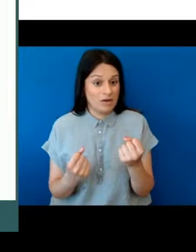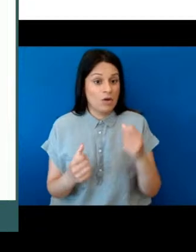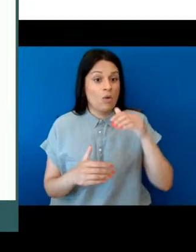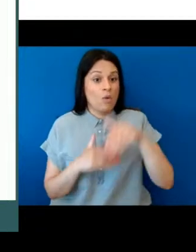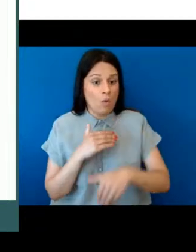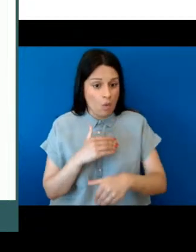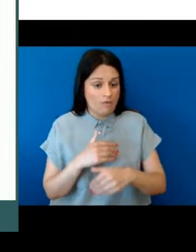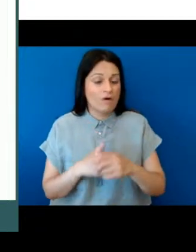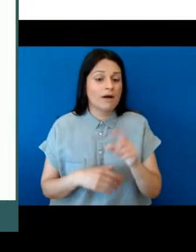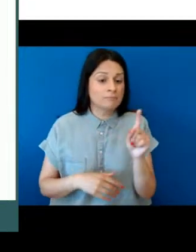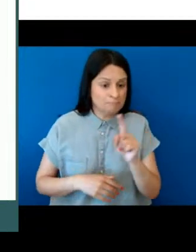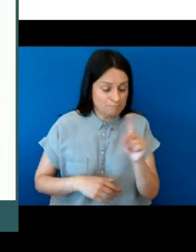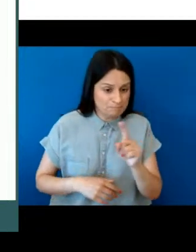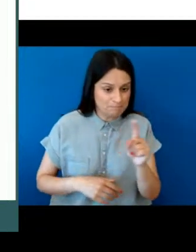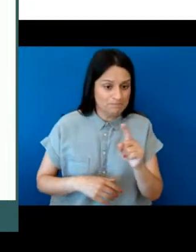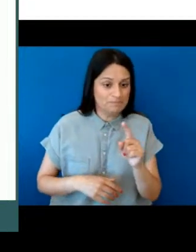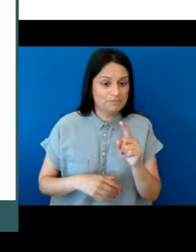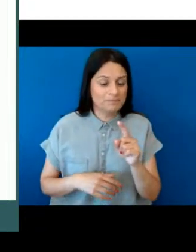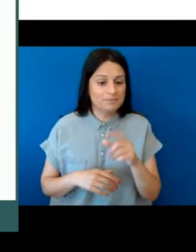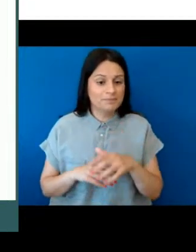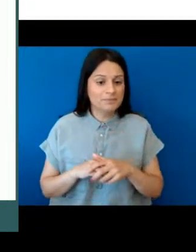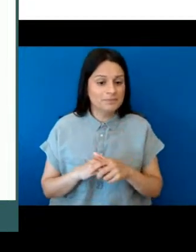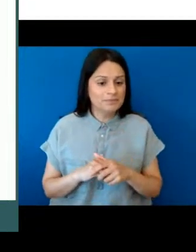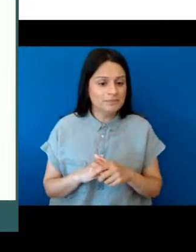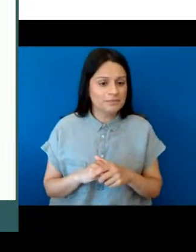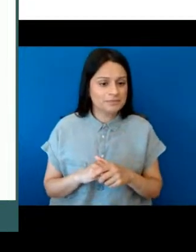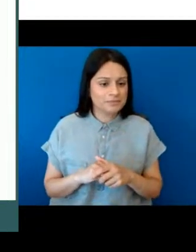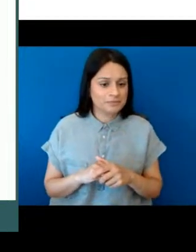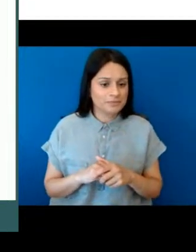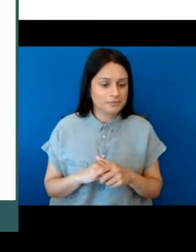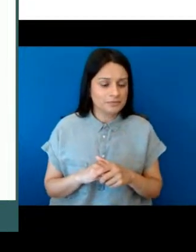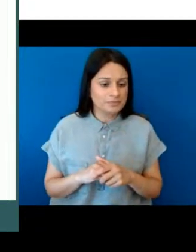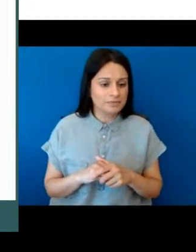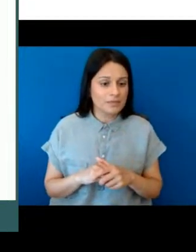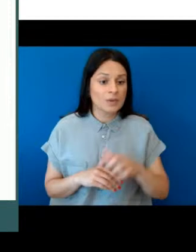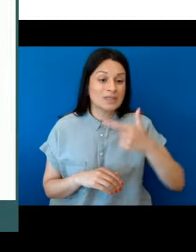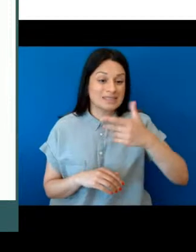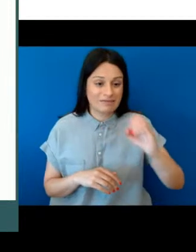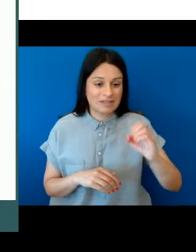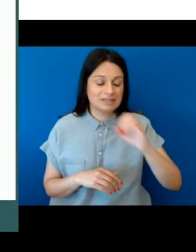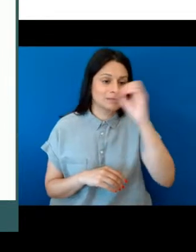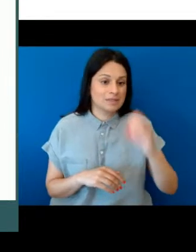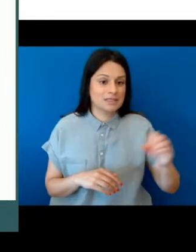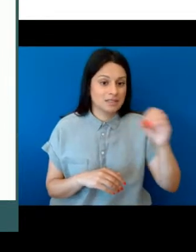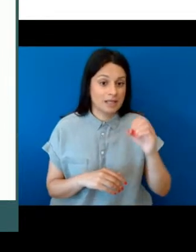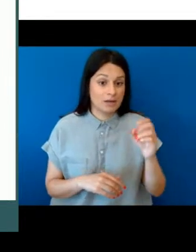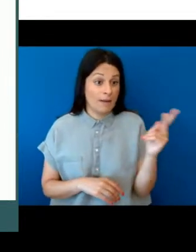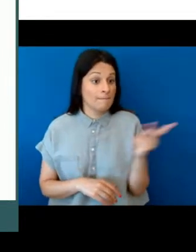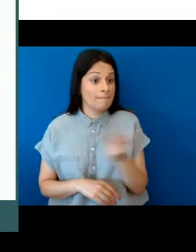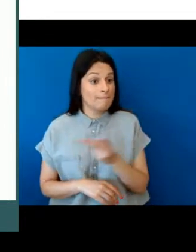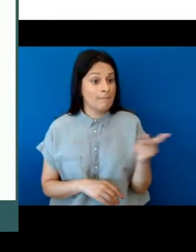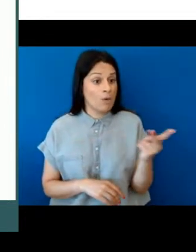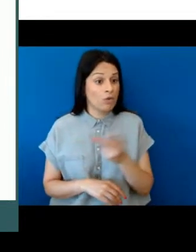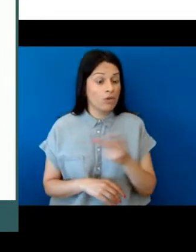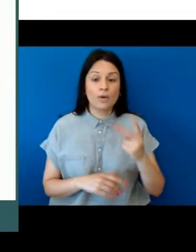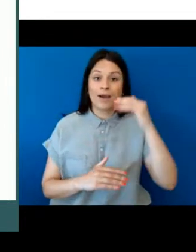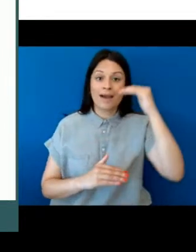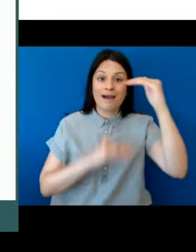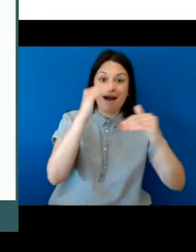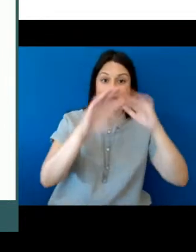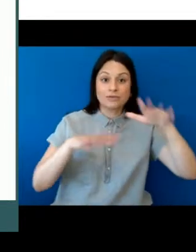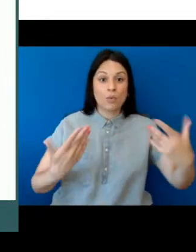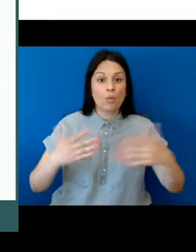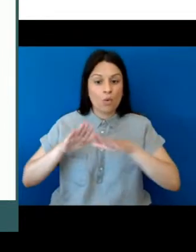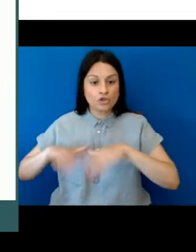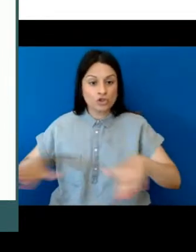And we know that in both adults and children, rhinitis predicts poor asthma control. And